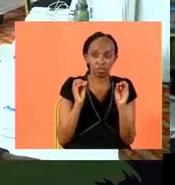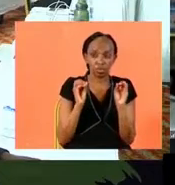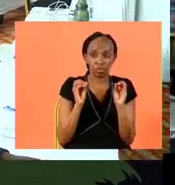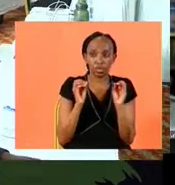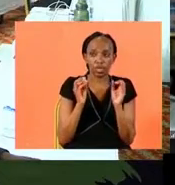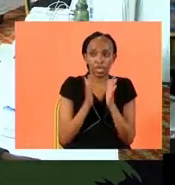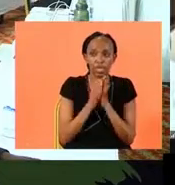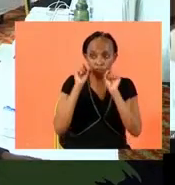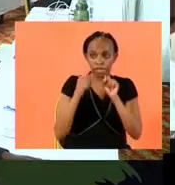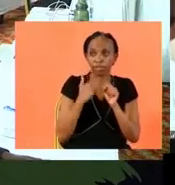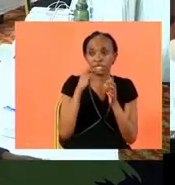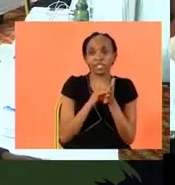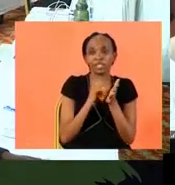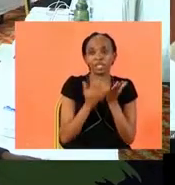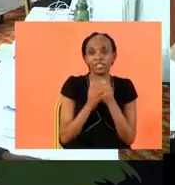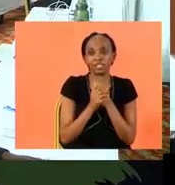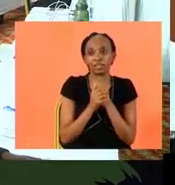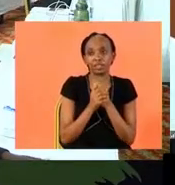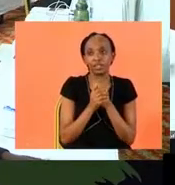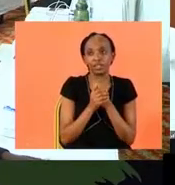and we can say that